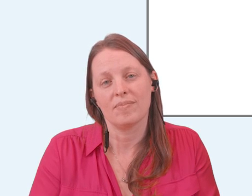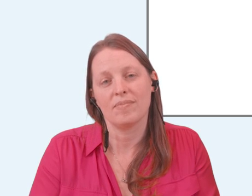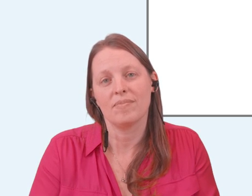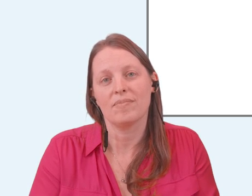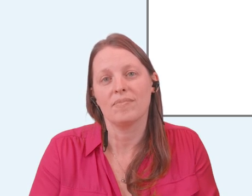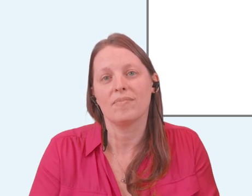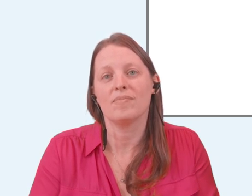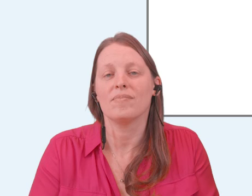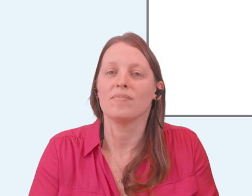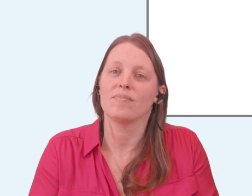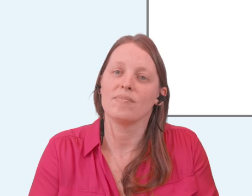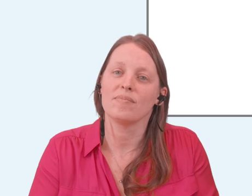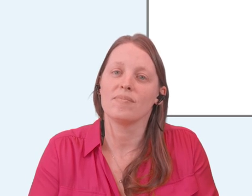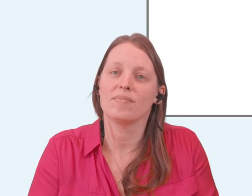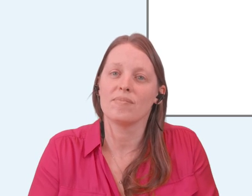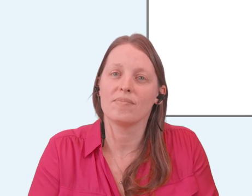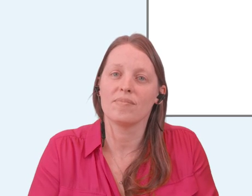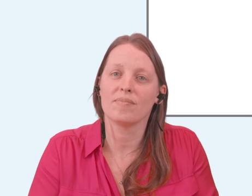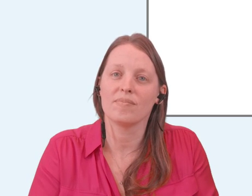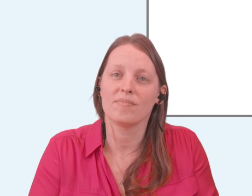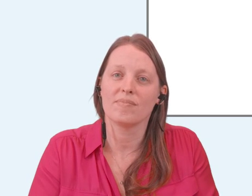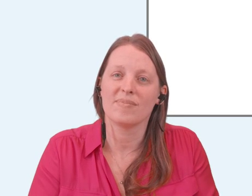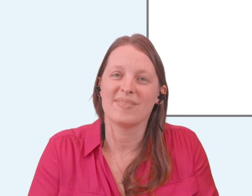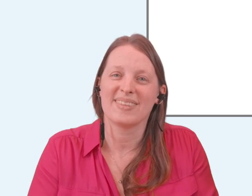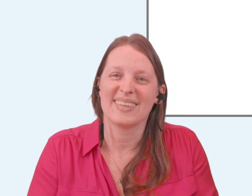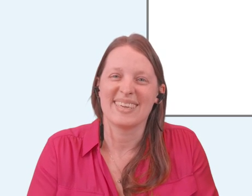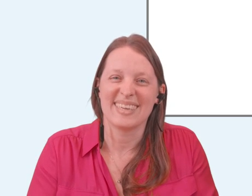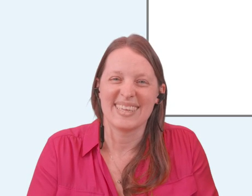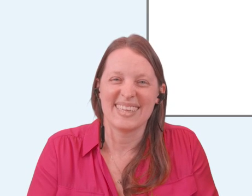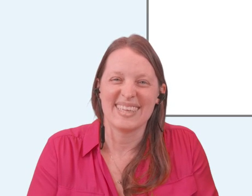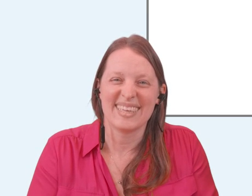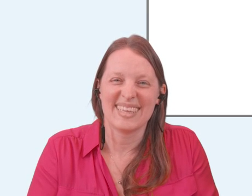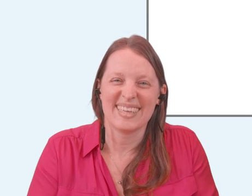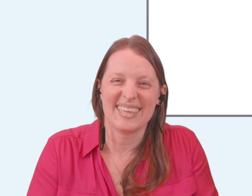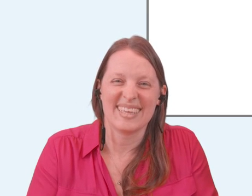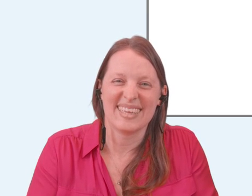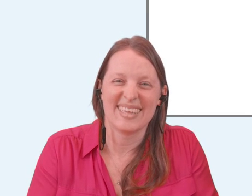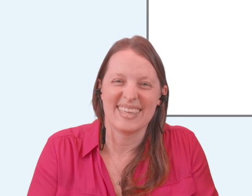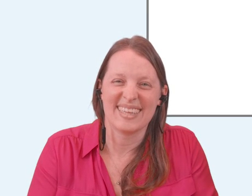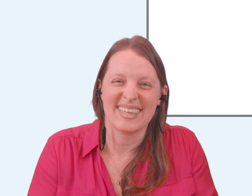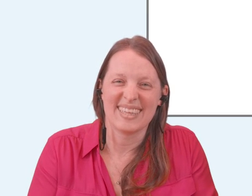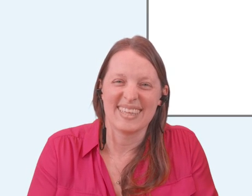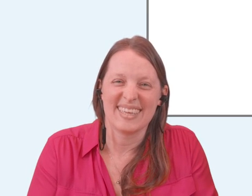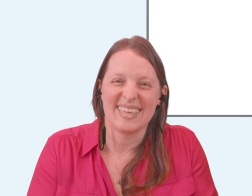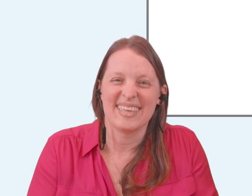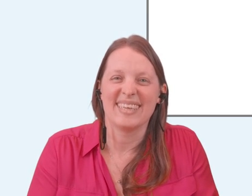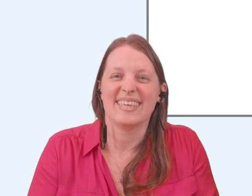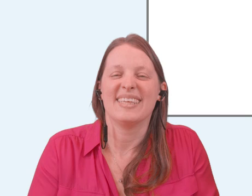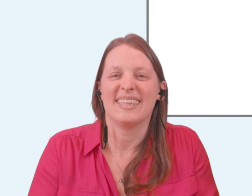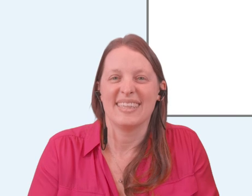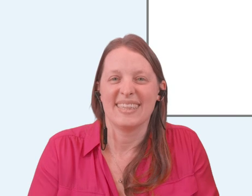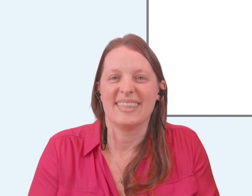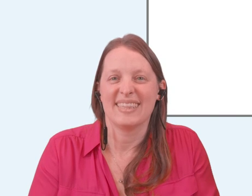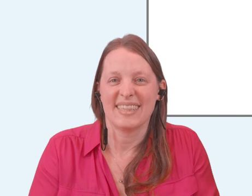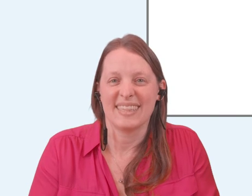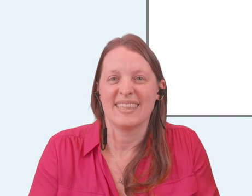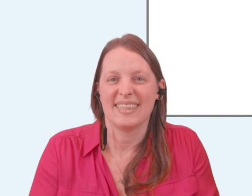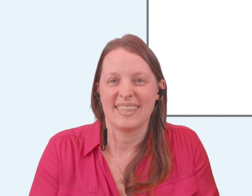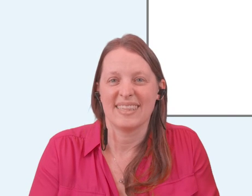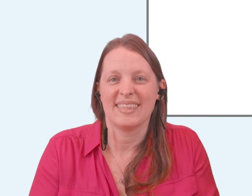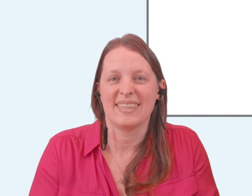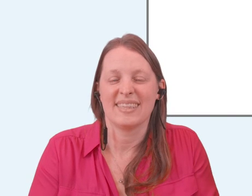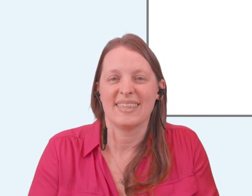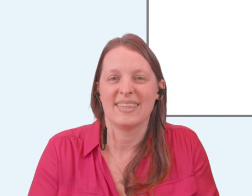force, my gosh, I forgot the time, and